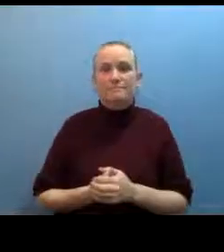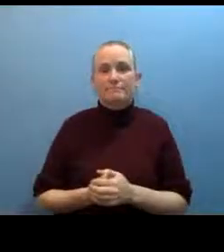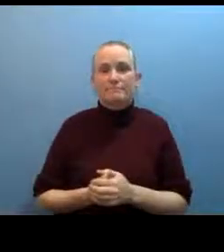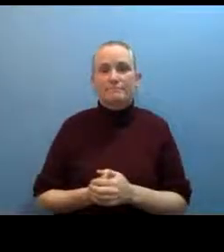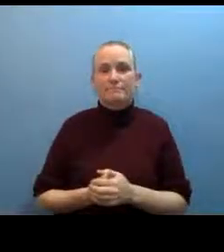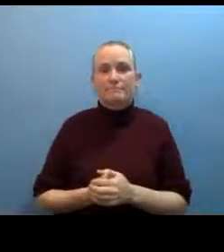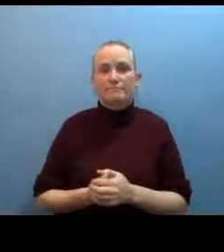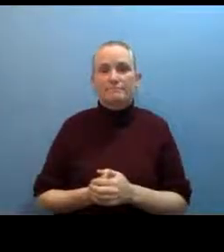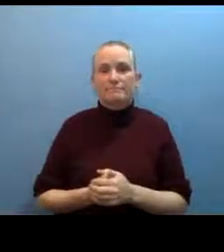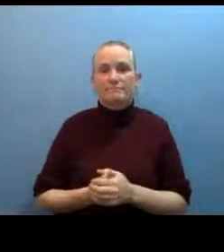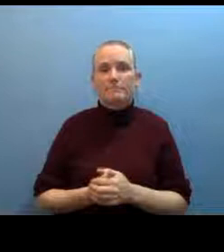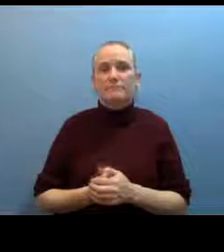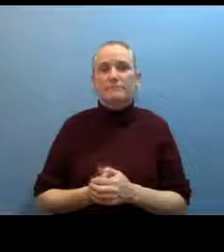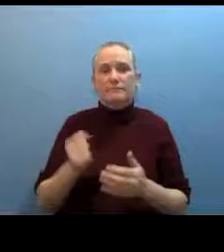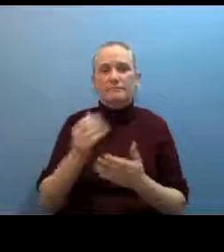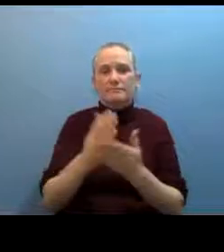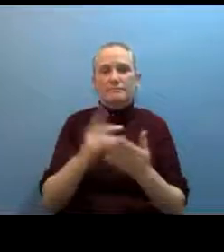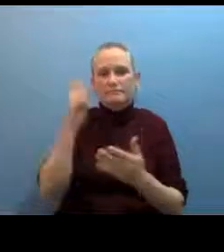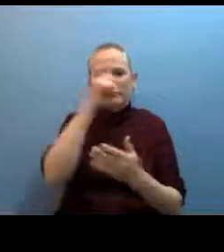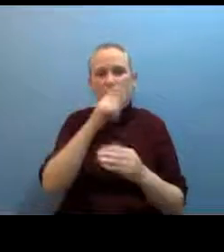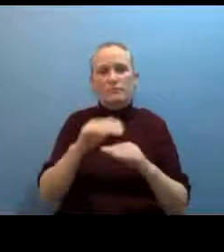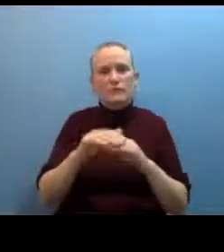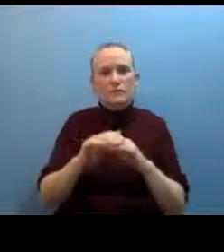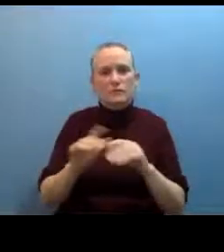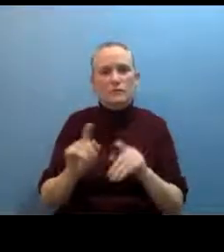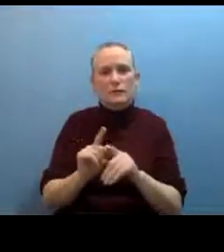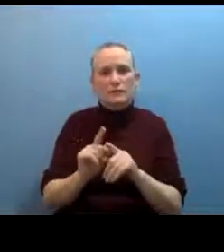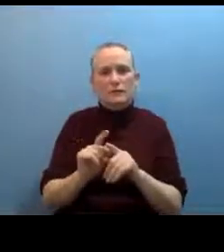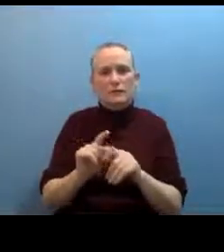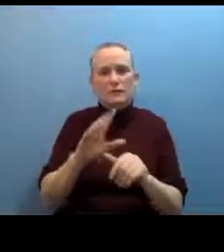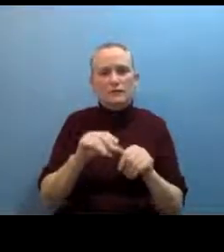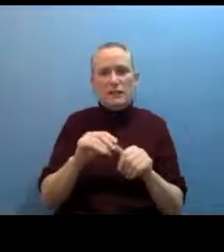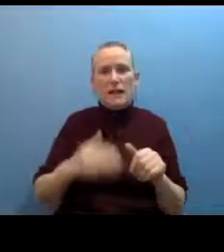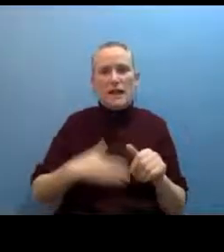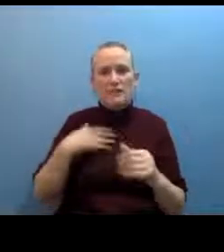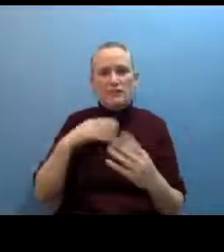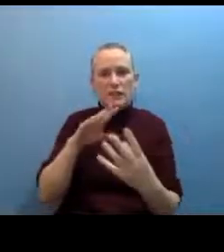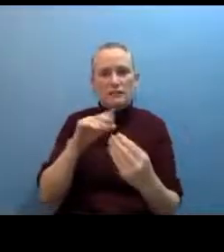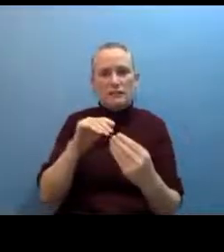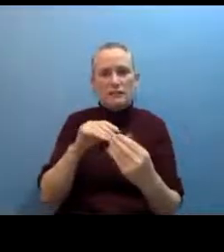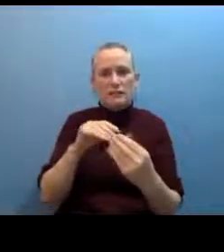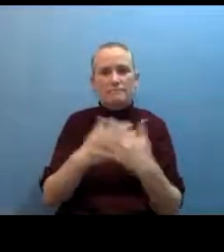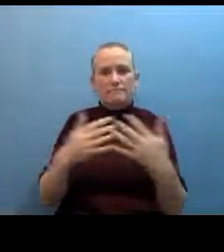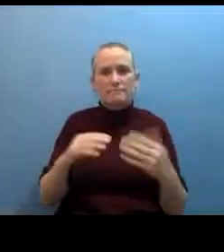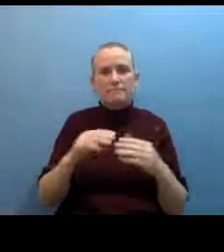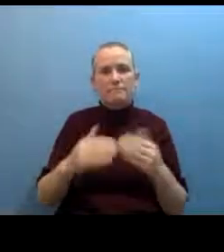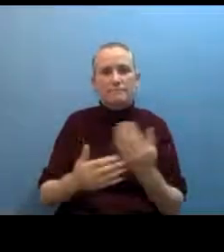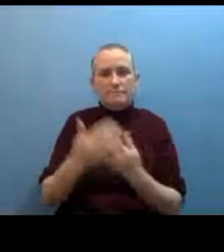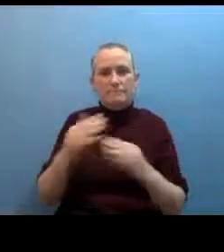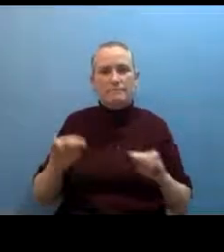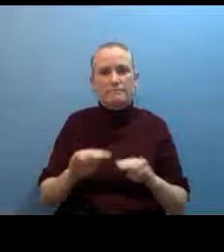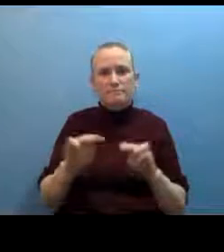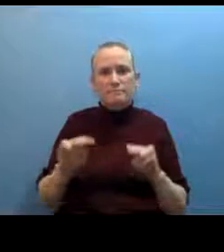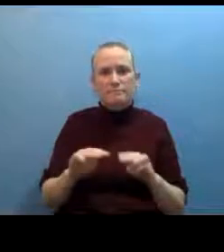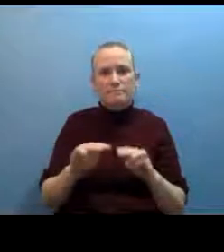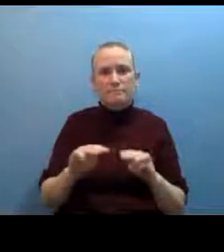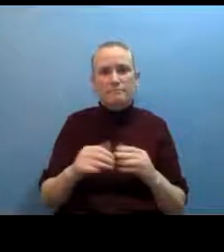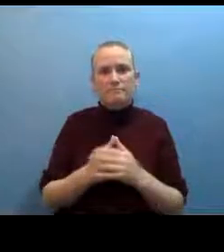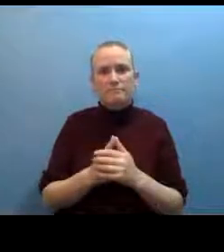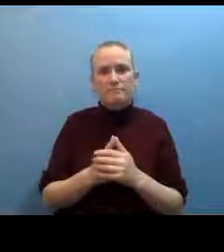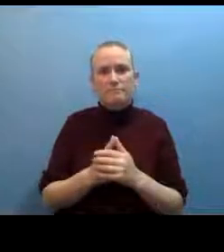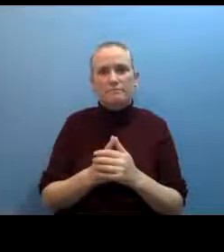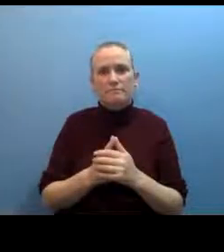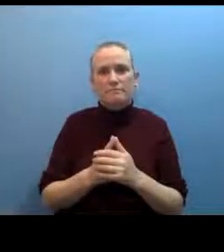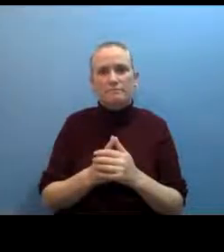some difficulties with friendships as well, particularly within the live chat. We're seeing a lot of young people raising this. So it's just, I guess,